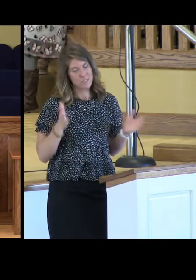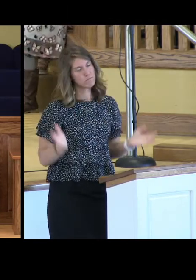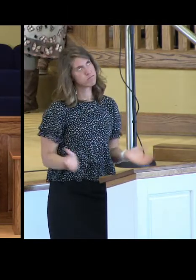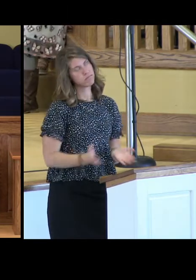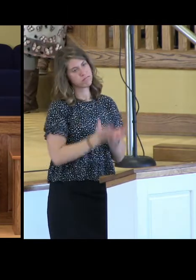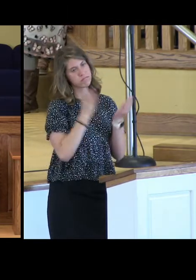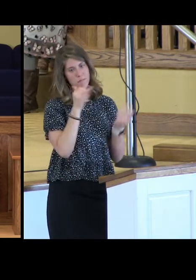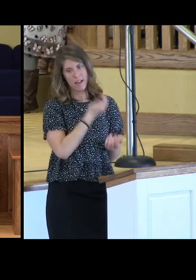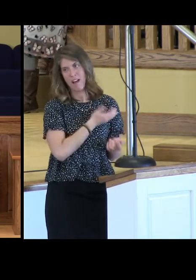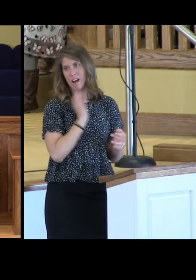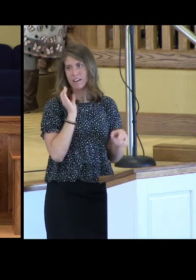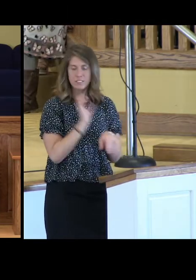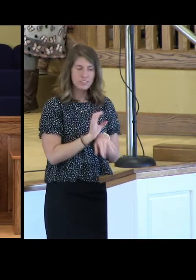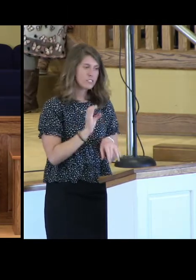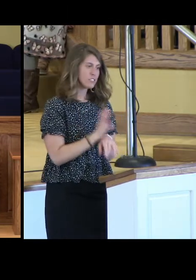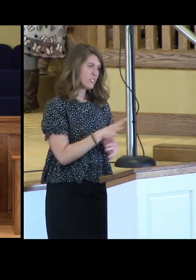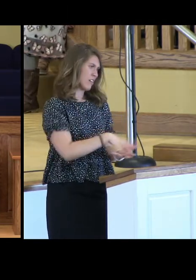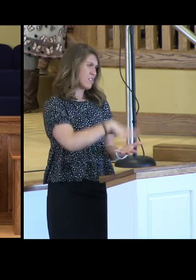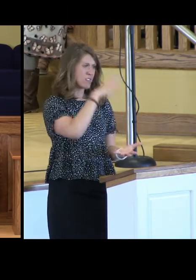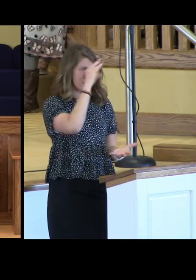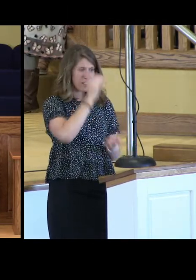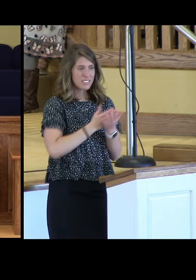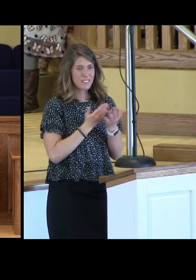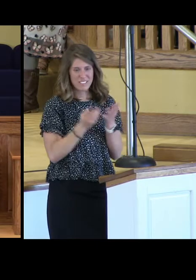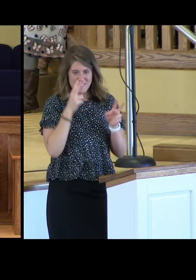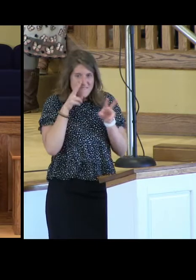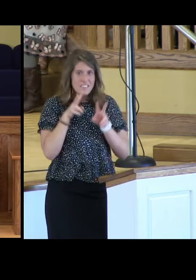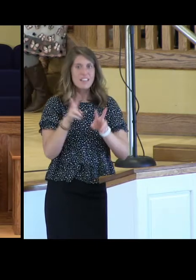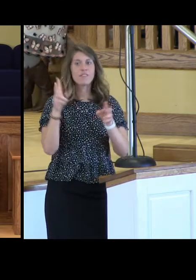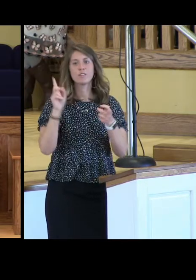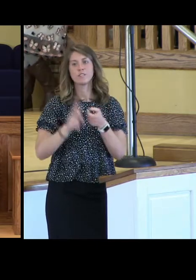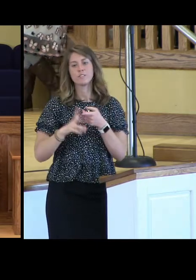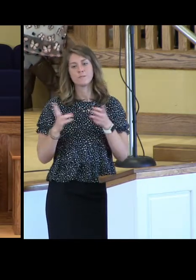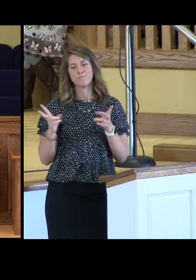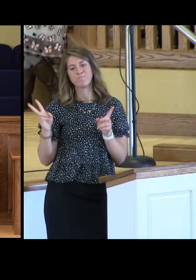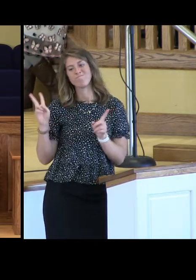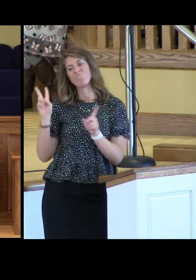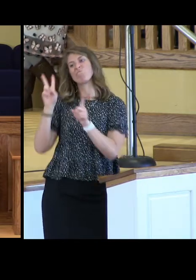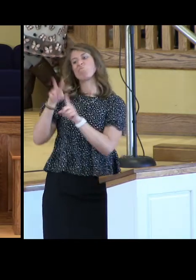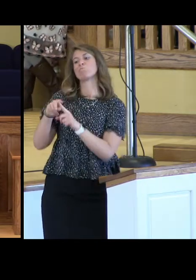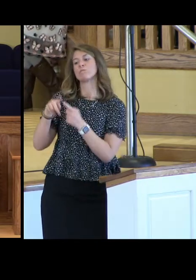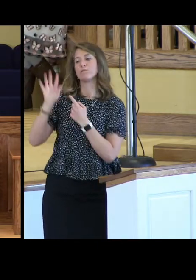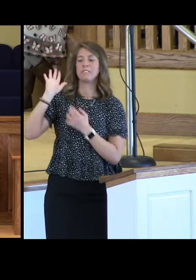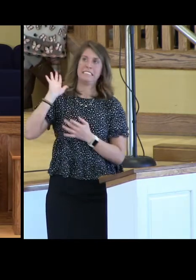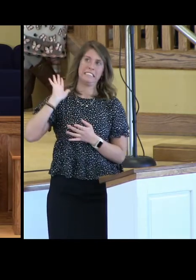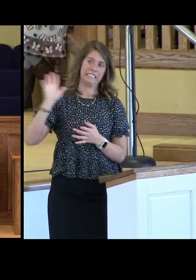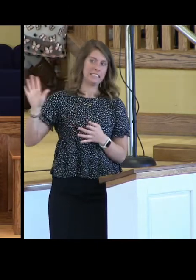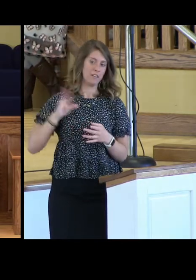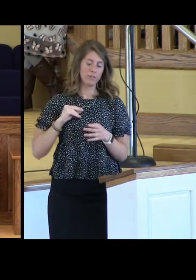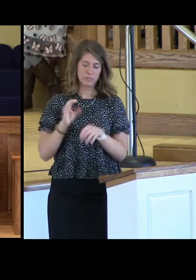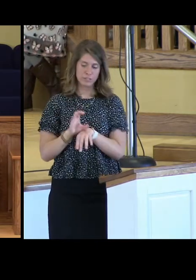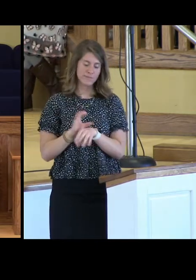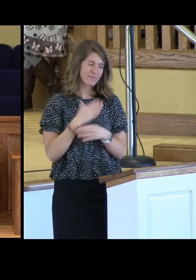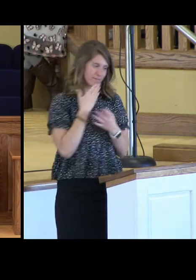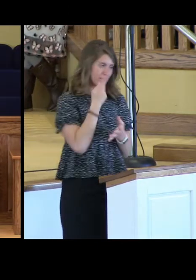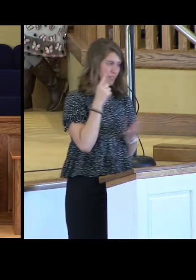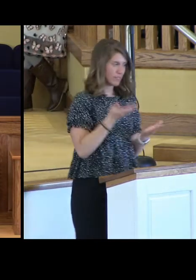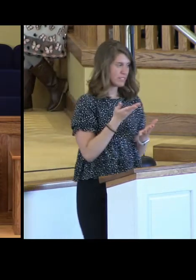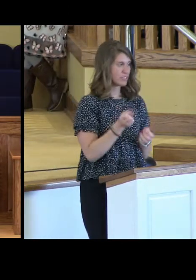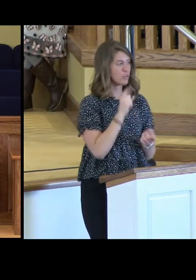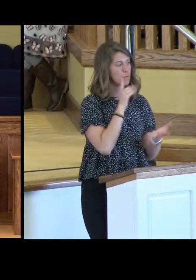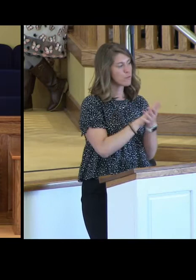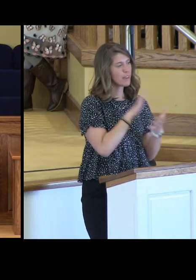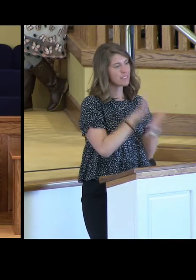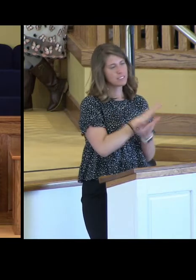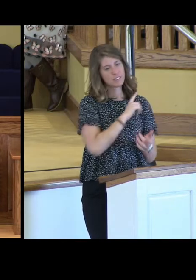encouraged by this church, and he'd learned some things, and he's looking forward to implementing some things. He just really enjoyed it. He was thankful he got to be here, so praise the Lord for that.